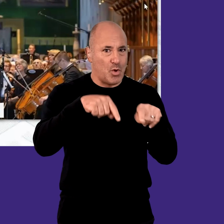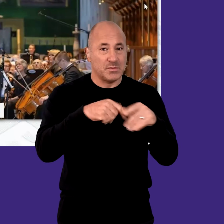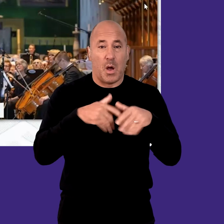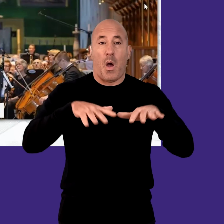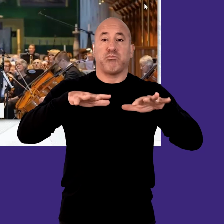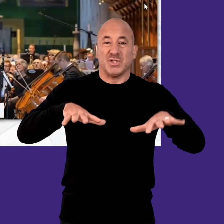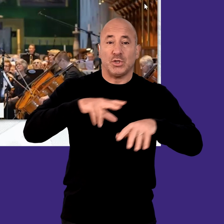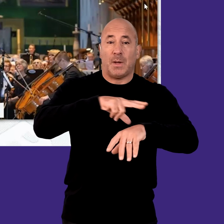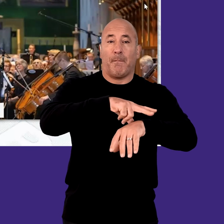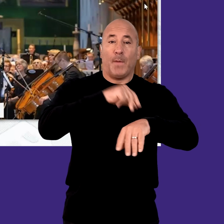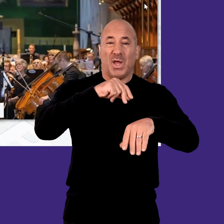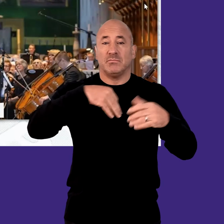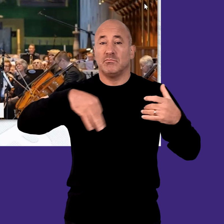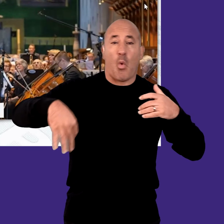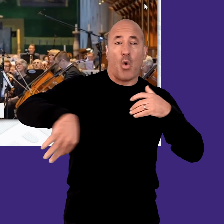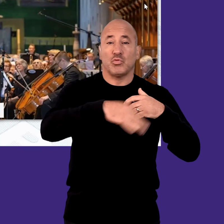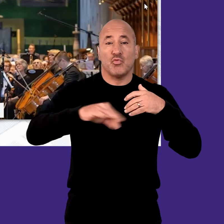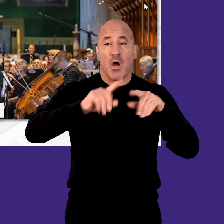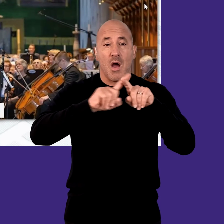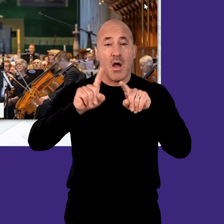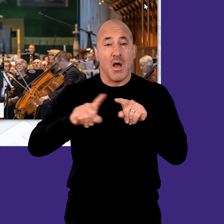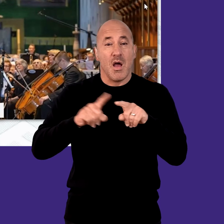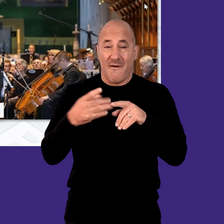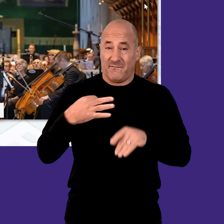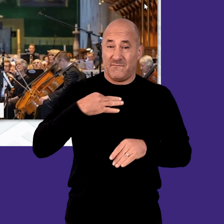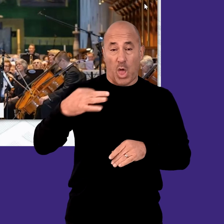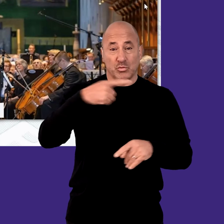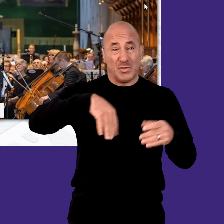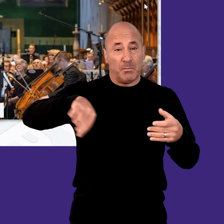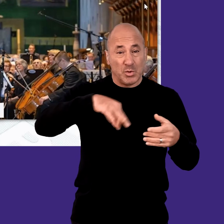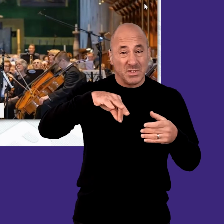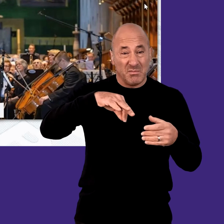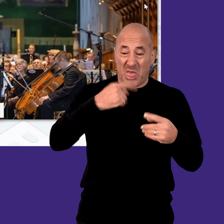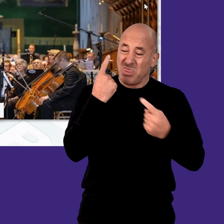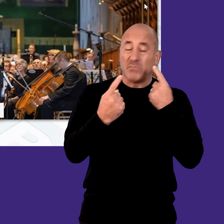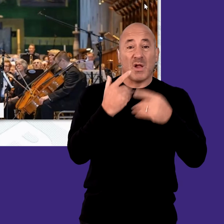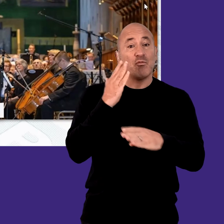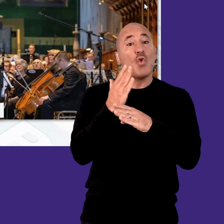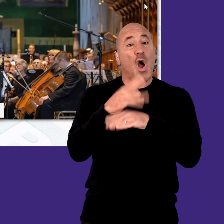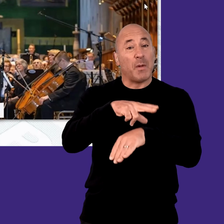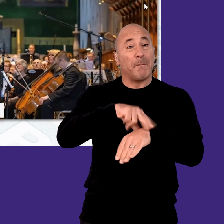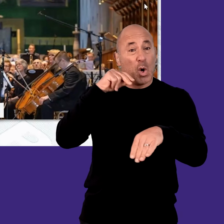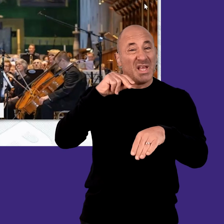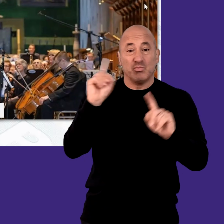and I didn't know this before we started the project, a British Police Symphony Orchestra, which is